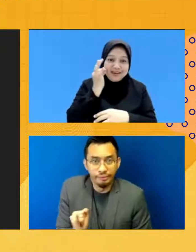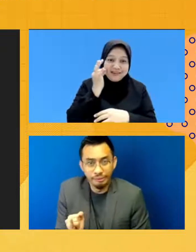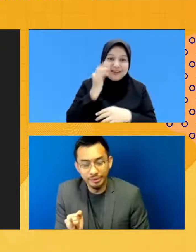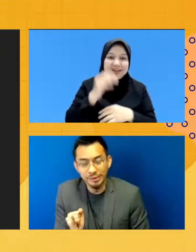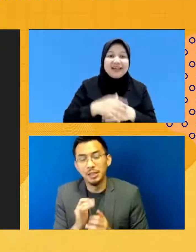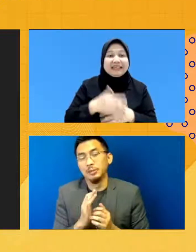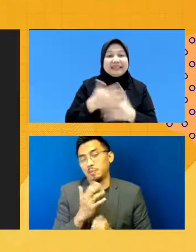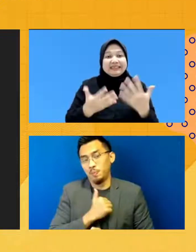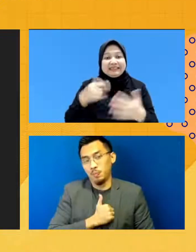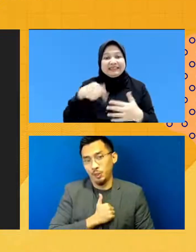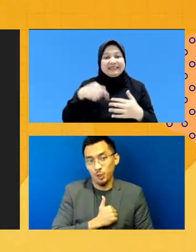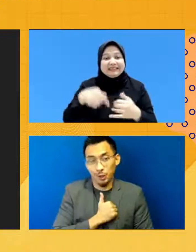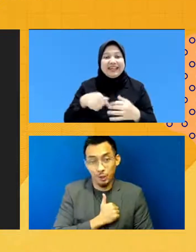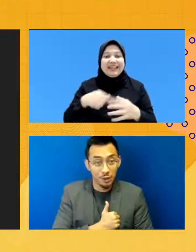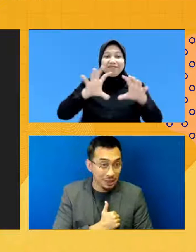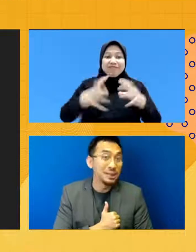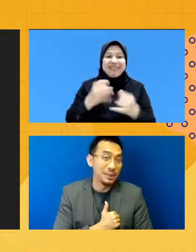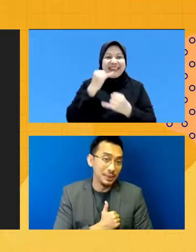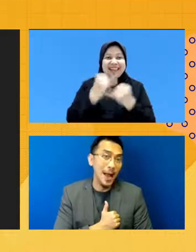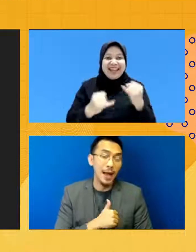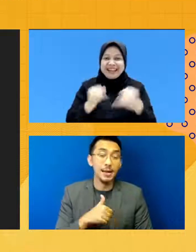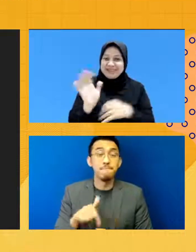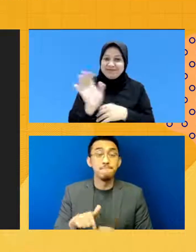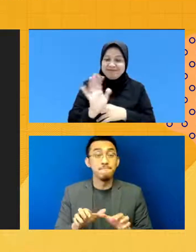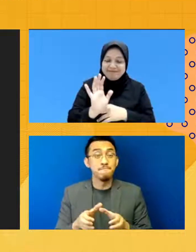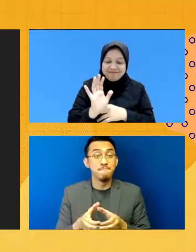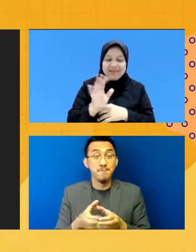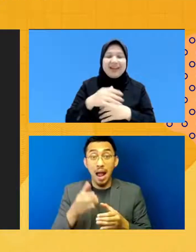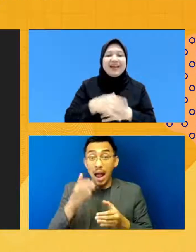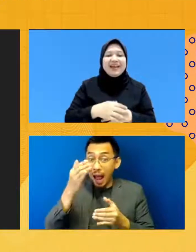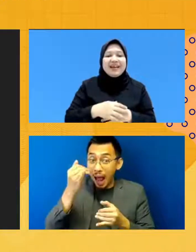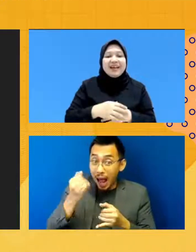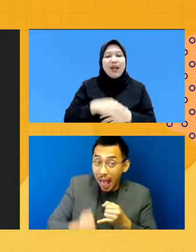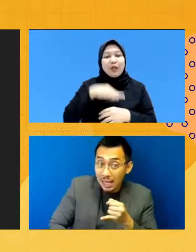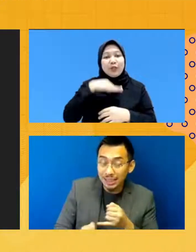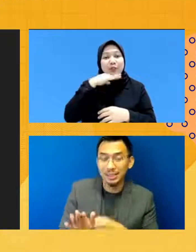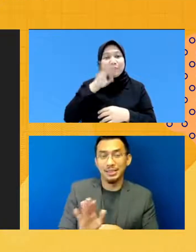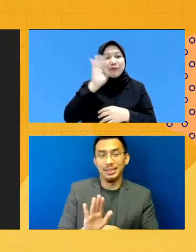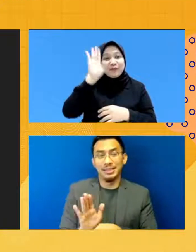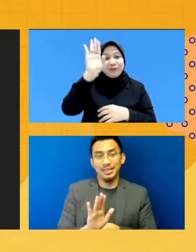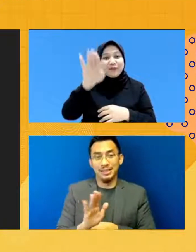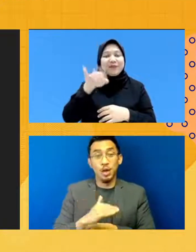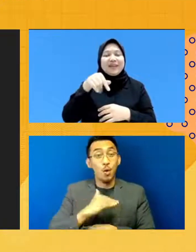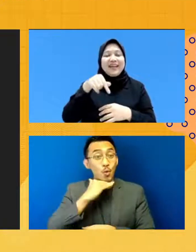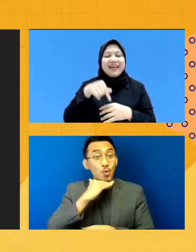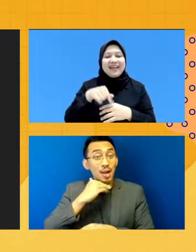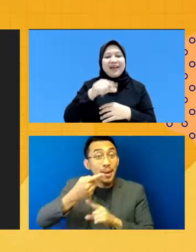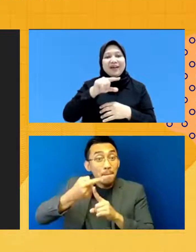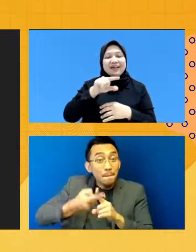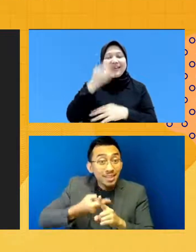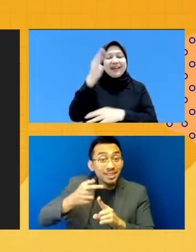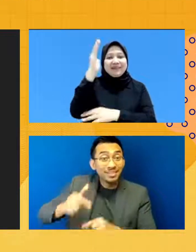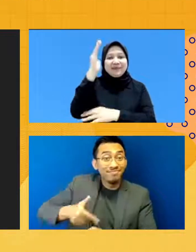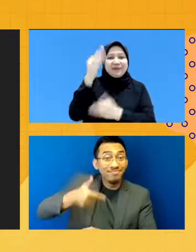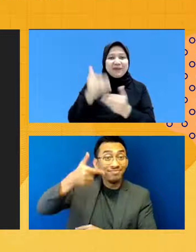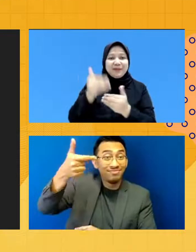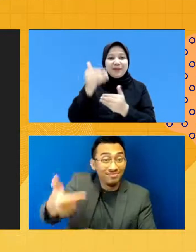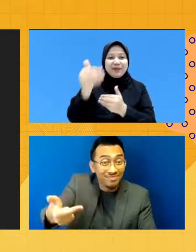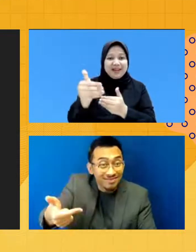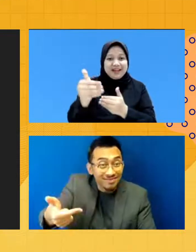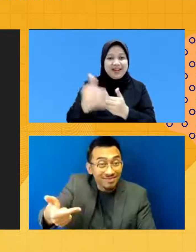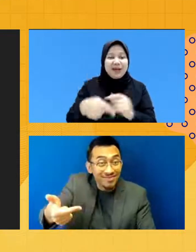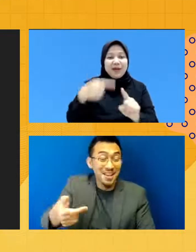virtually. And please wait for our third or our next webinar, and also our 3-day bootcamp in November and